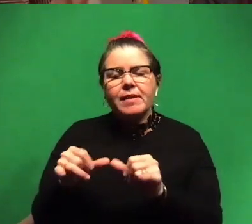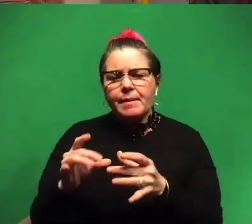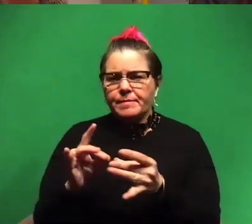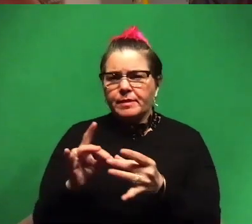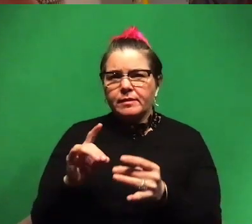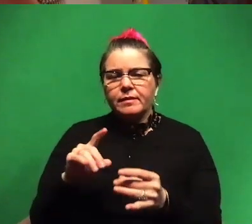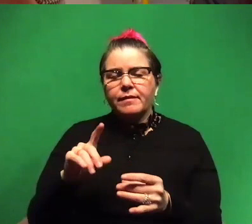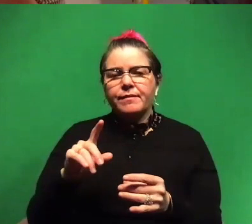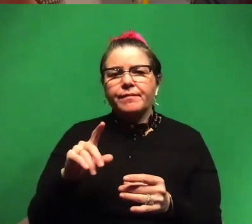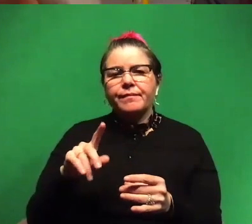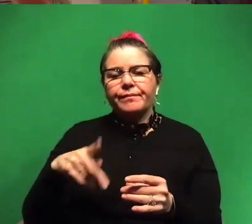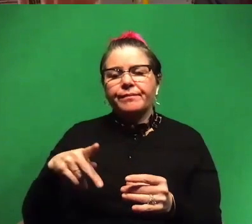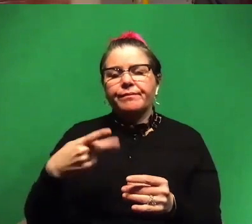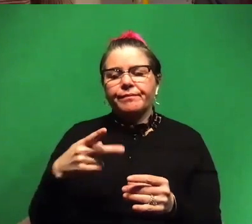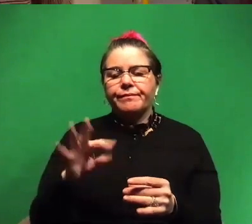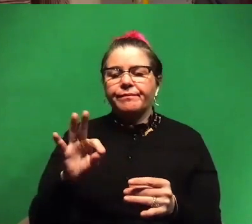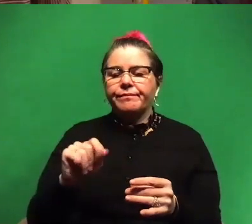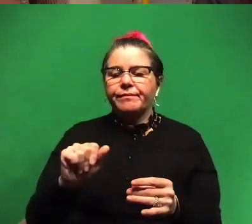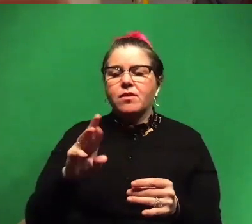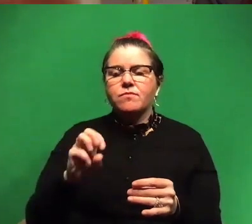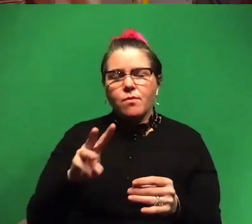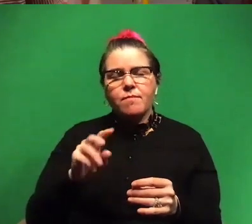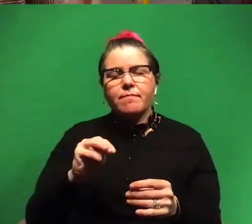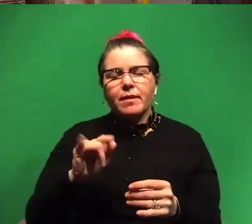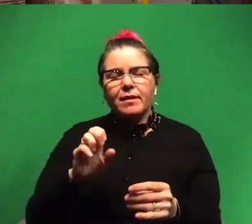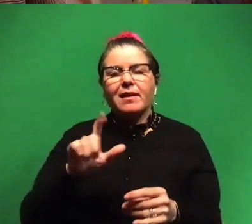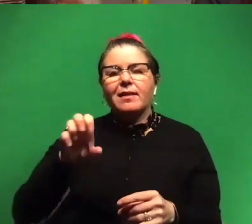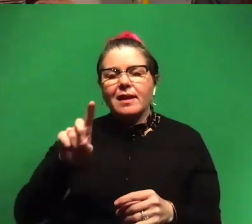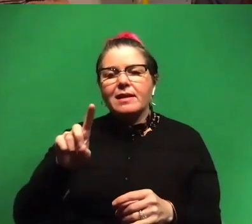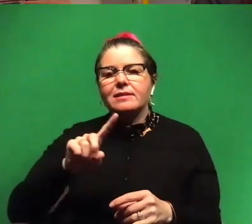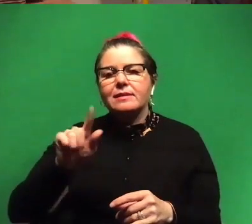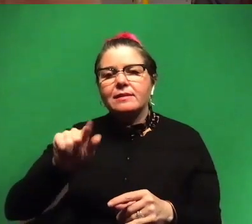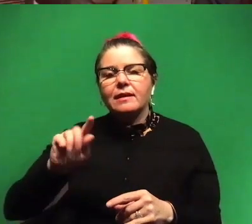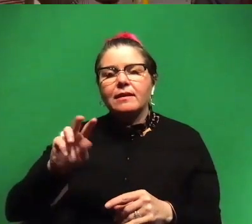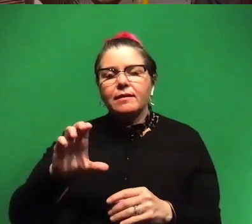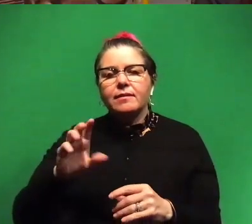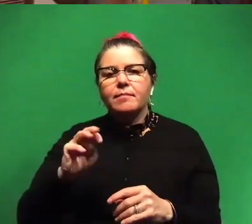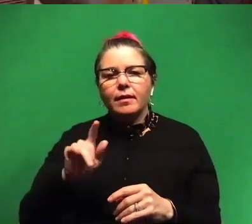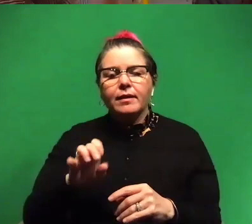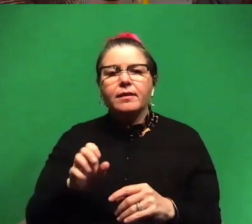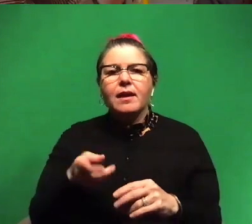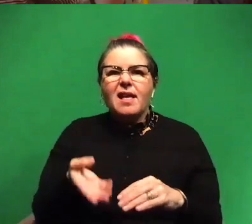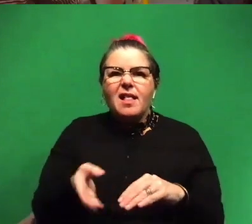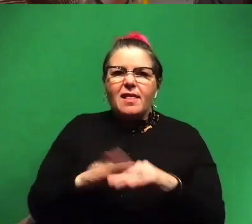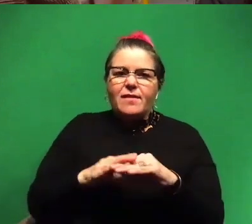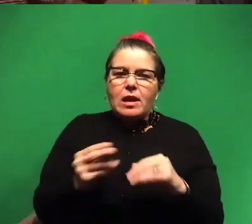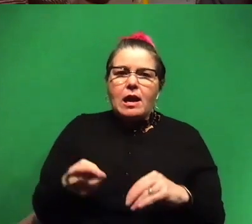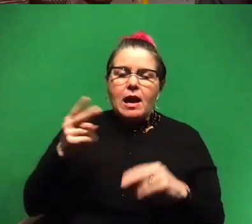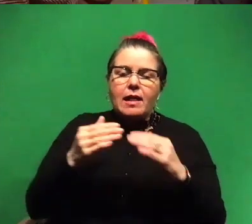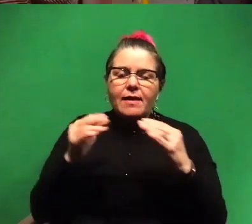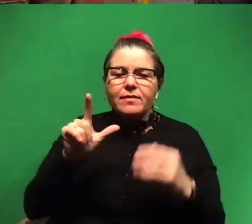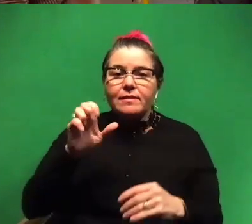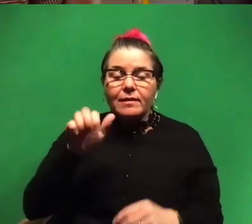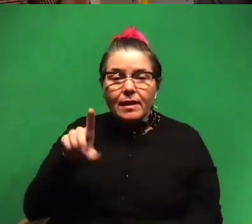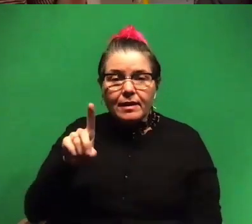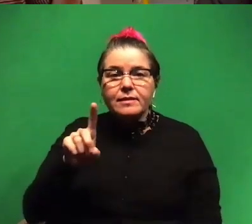Faro Mine. It's an old lead zinc mine, so they're measuring it for elevated or high levels of lead, of